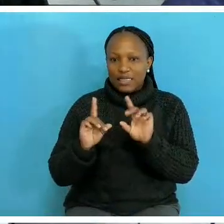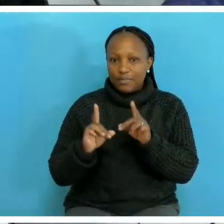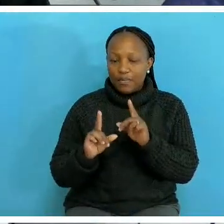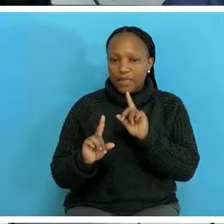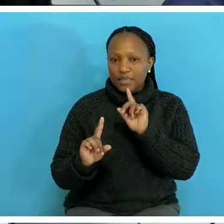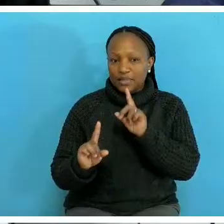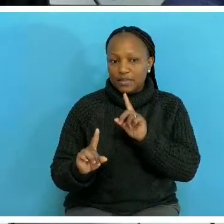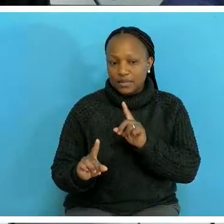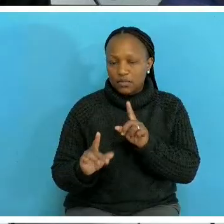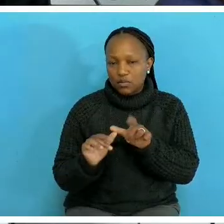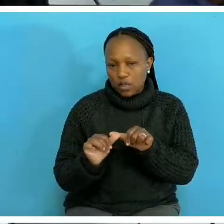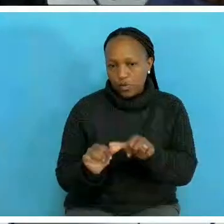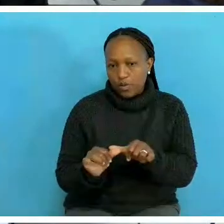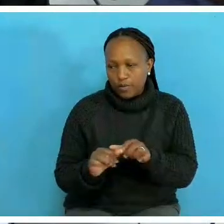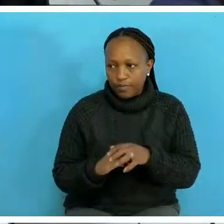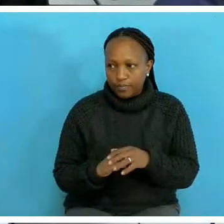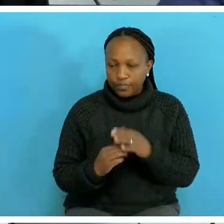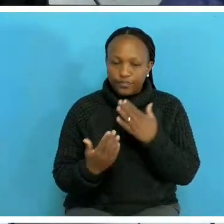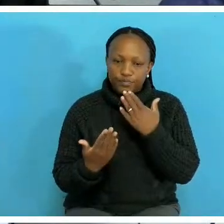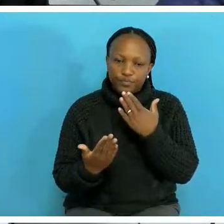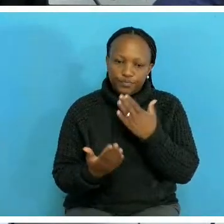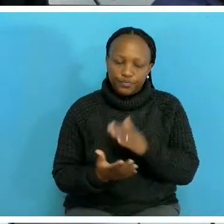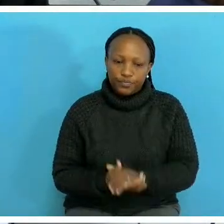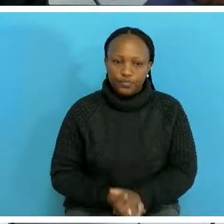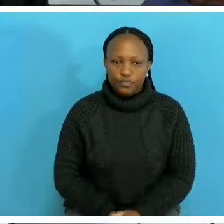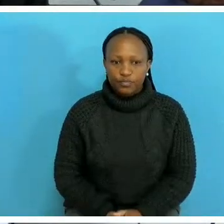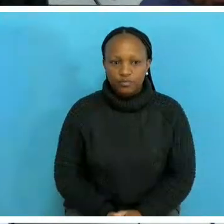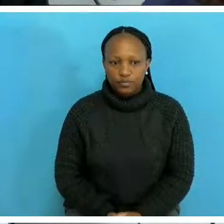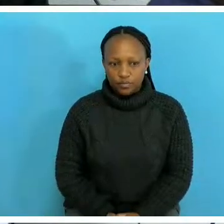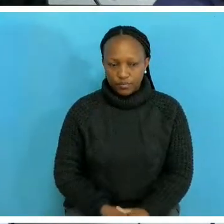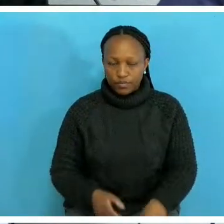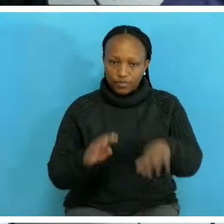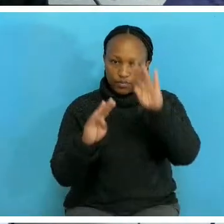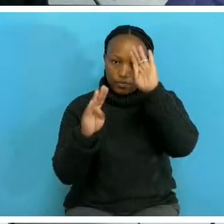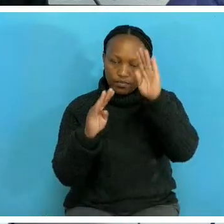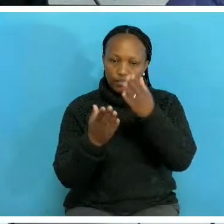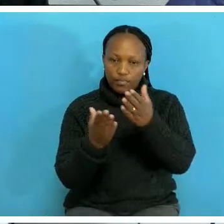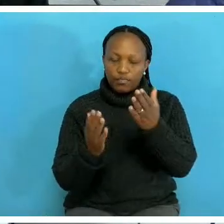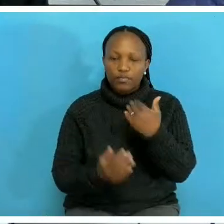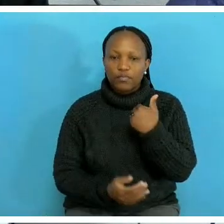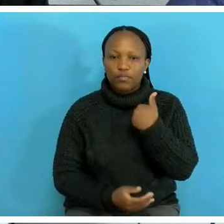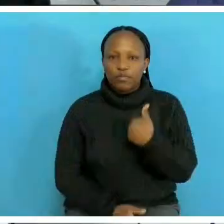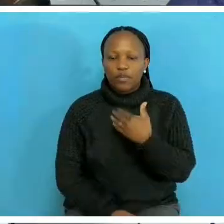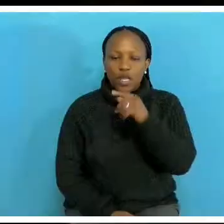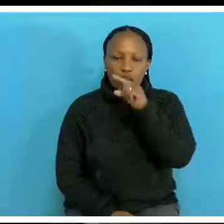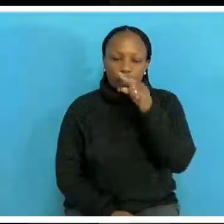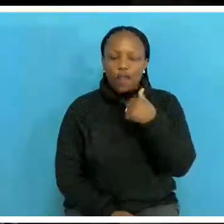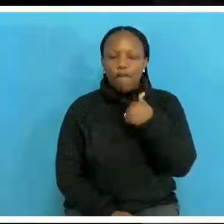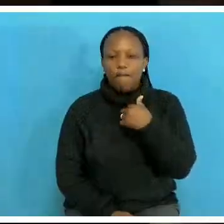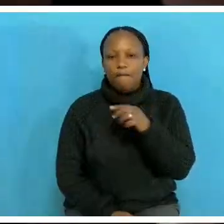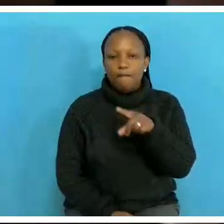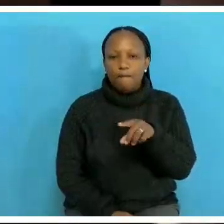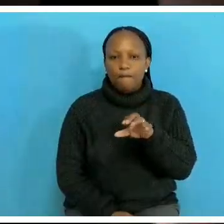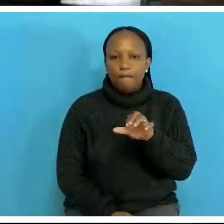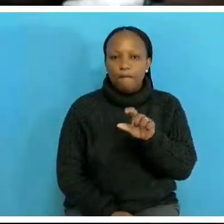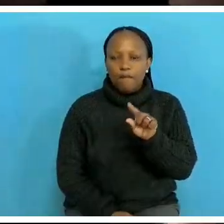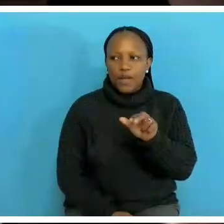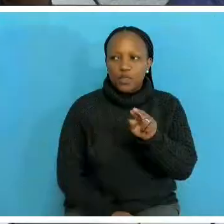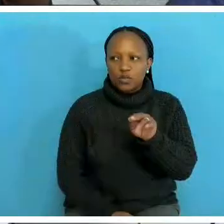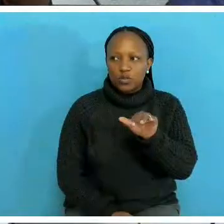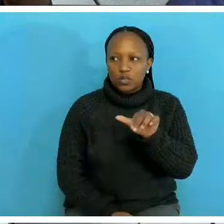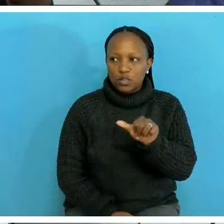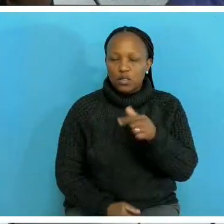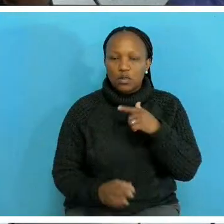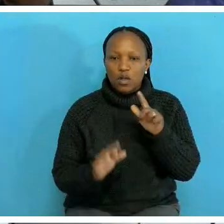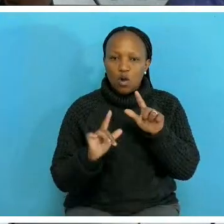note. Thank you. You may continue. Bye, donkey. Hi, everybody. My name is Petunia Bailey. I'm the Ward Committee member in the